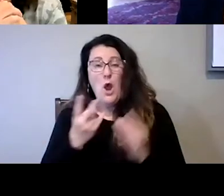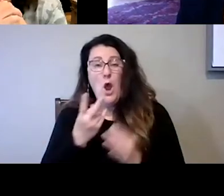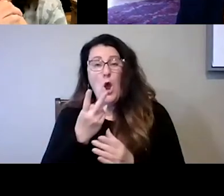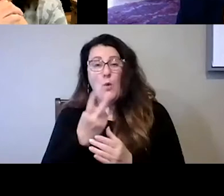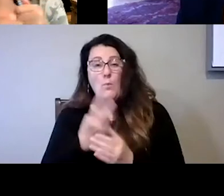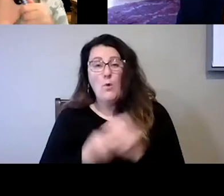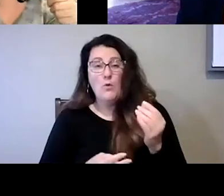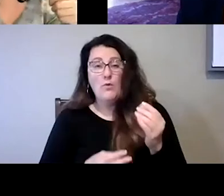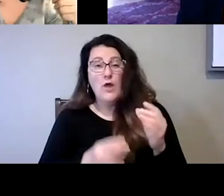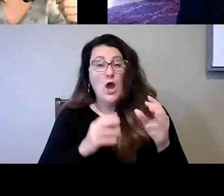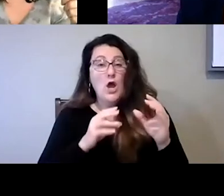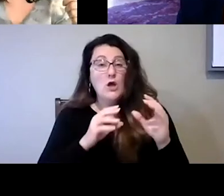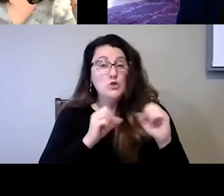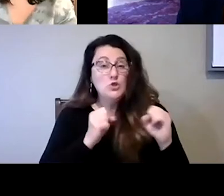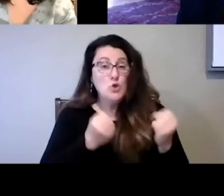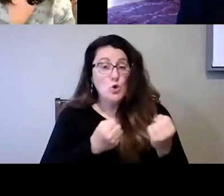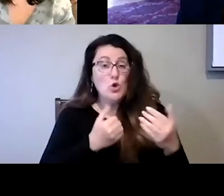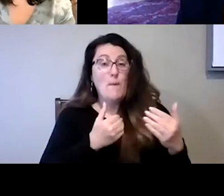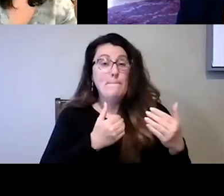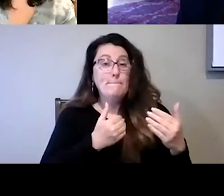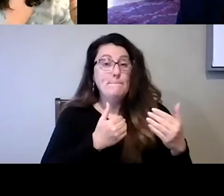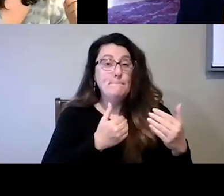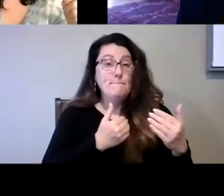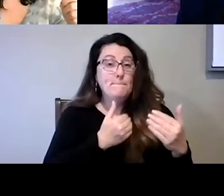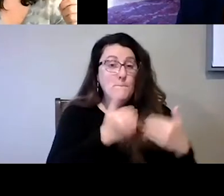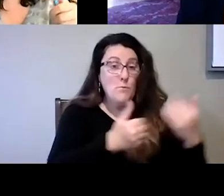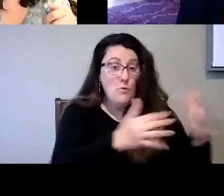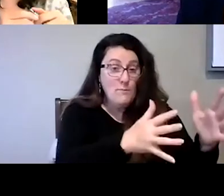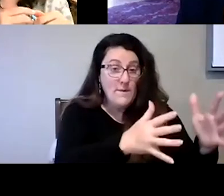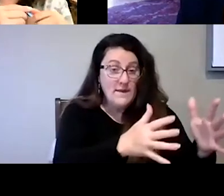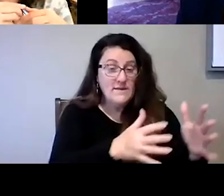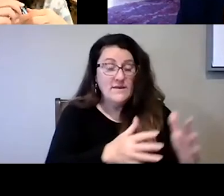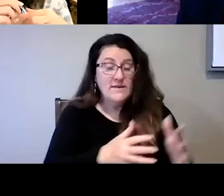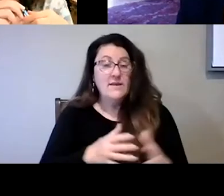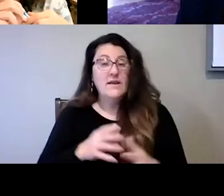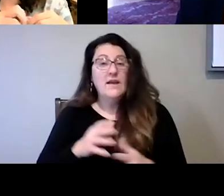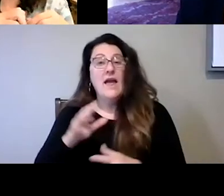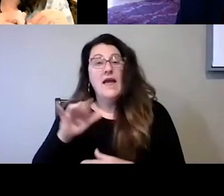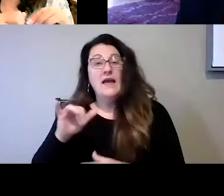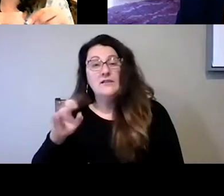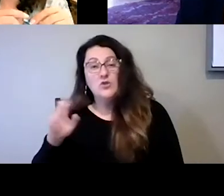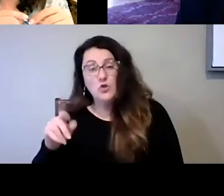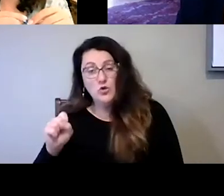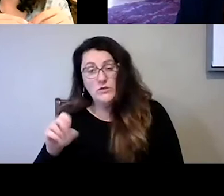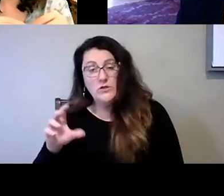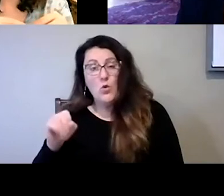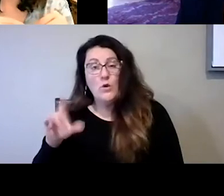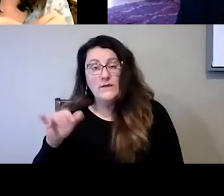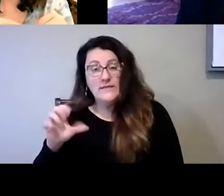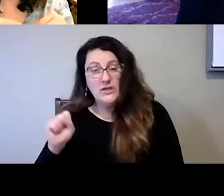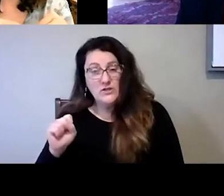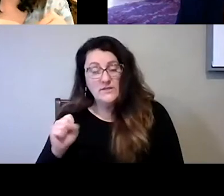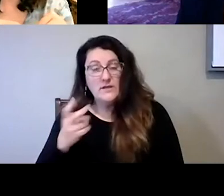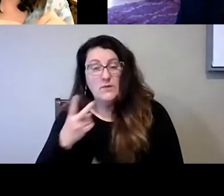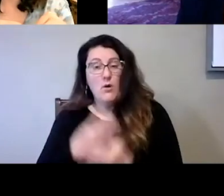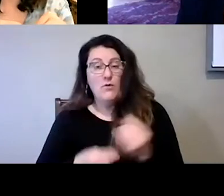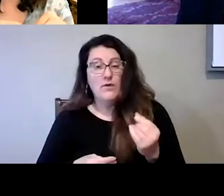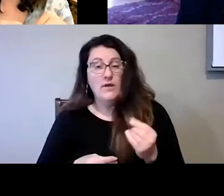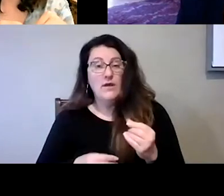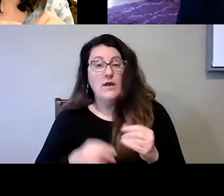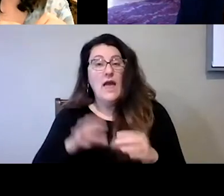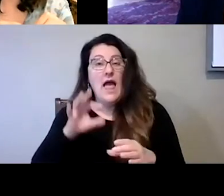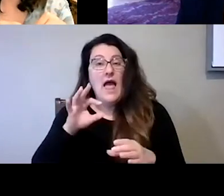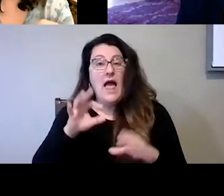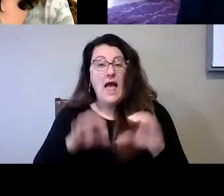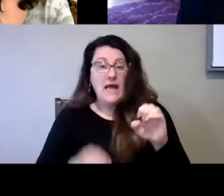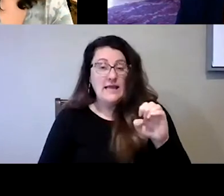social movements and the importance of institutions and organizations. She's talking about electoral